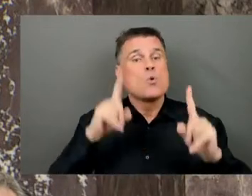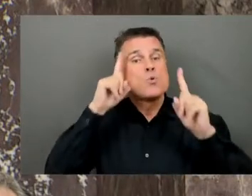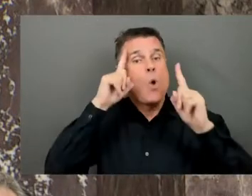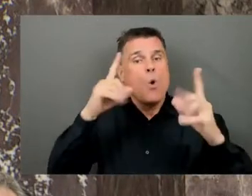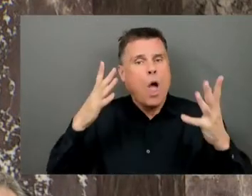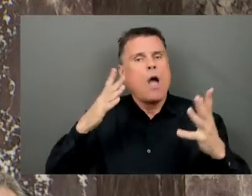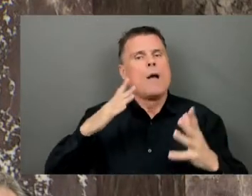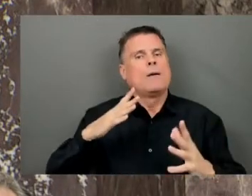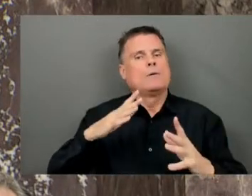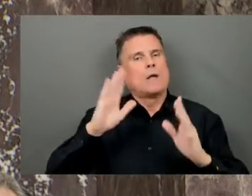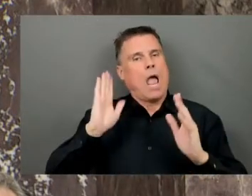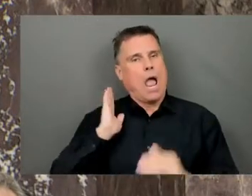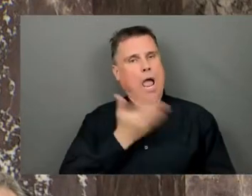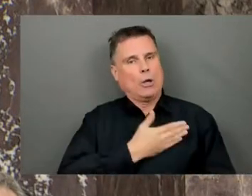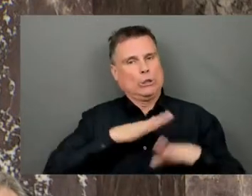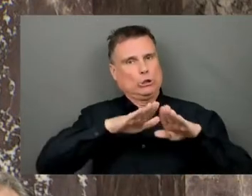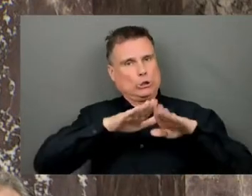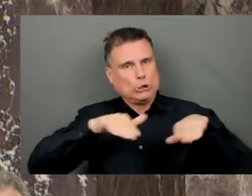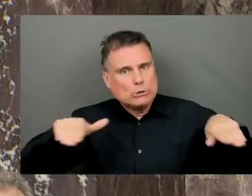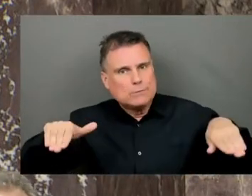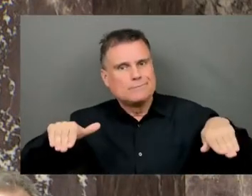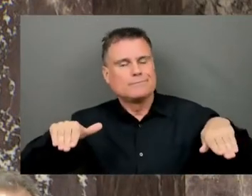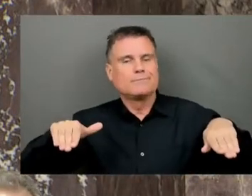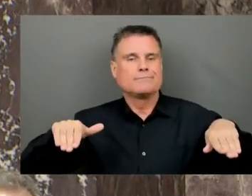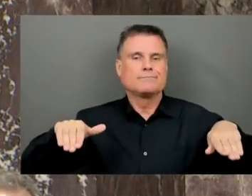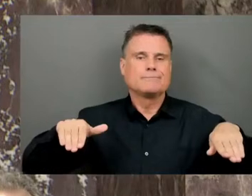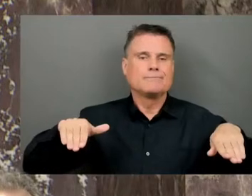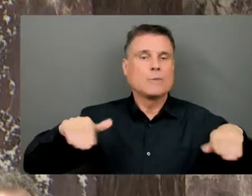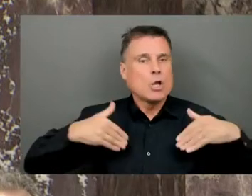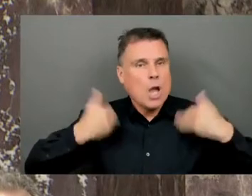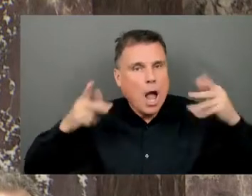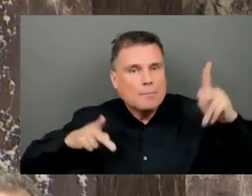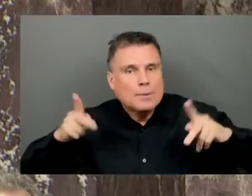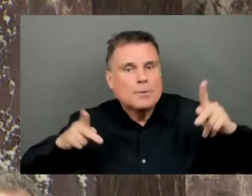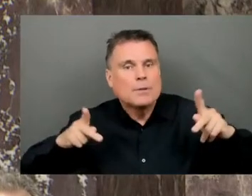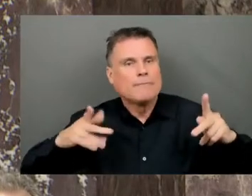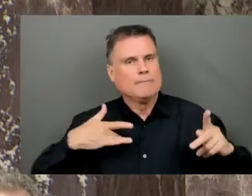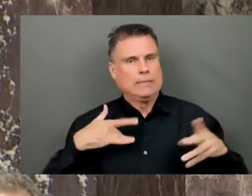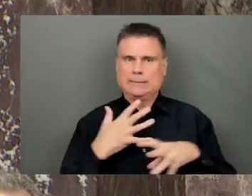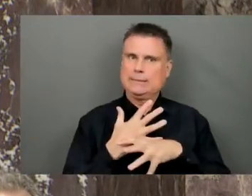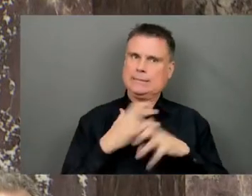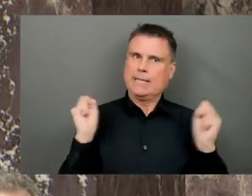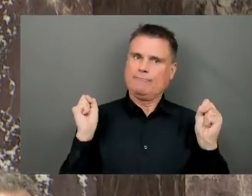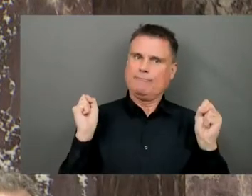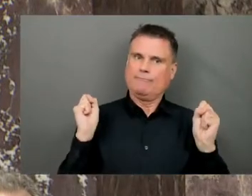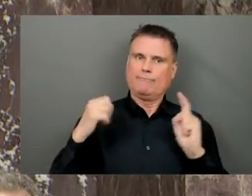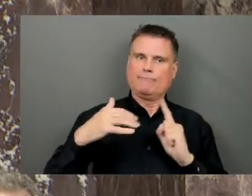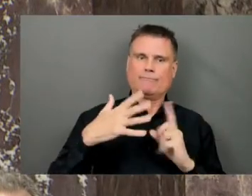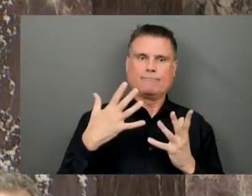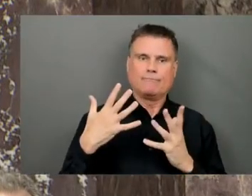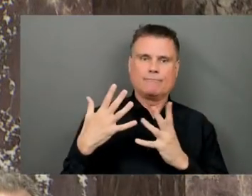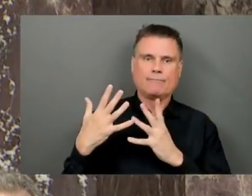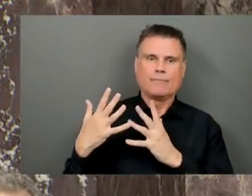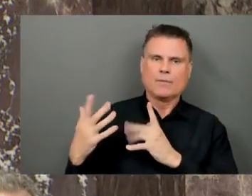This is not a, honorable speaker, this is not a topic for heckling from the opposition. Members, please. I think this is a topic that is so important that we all